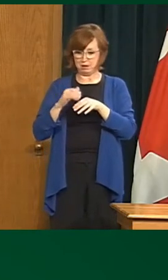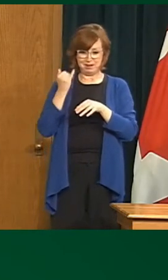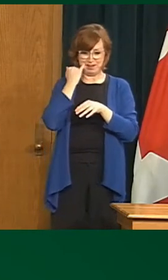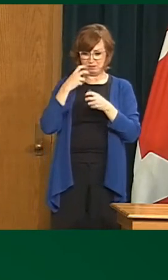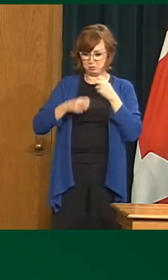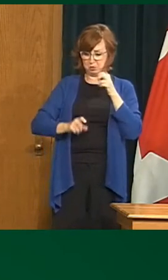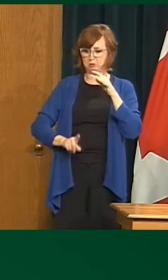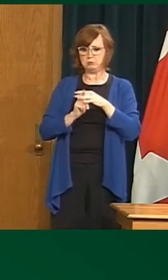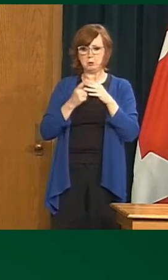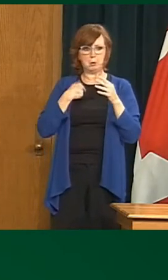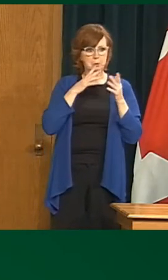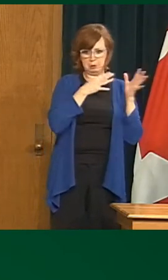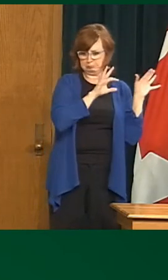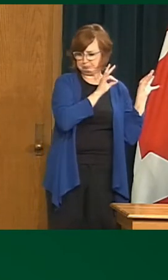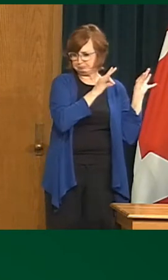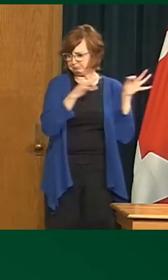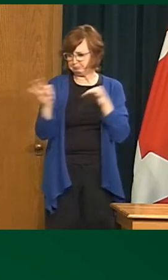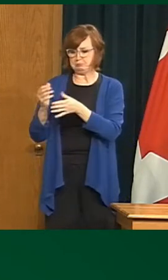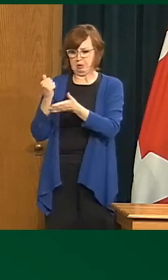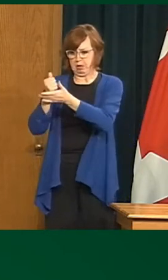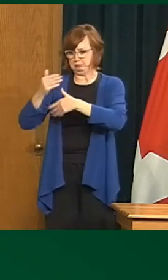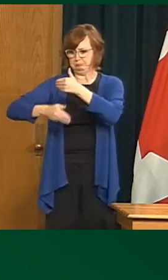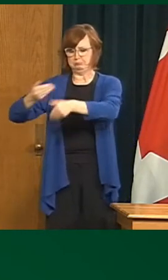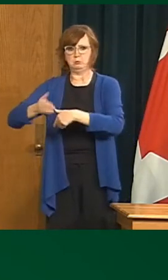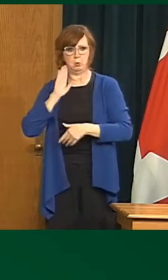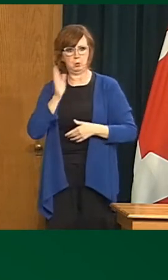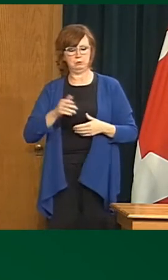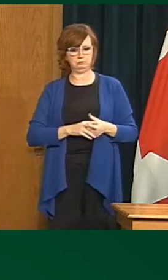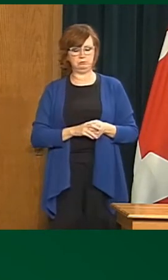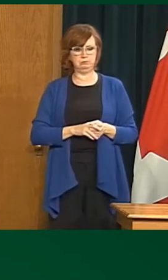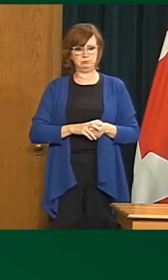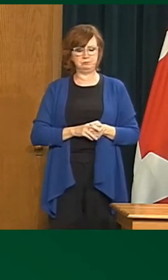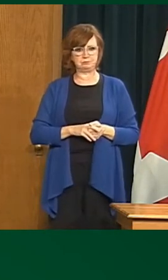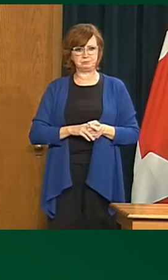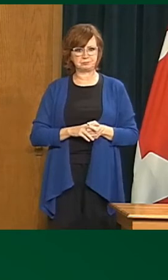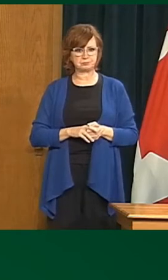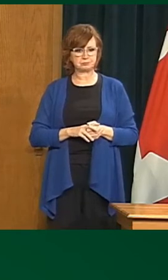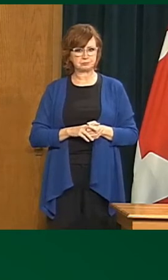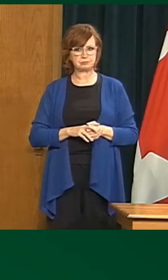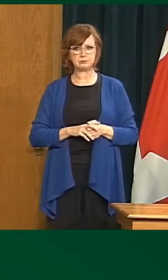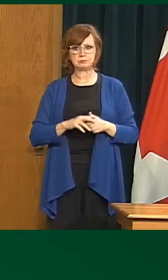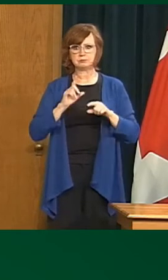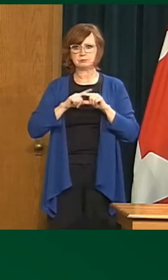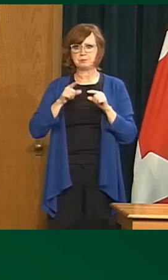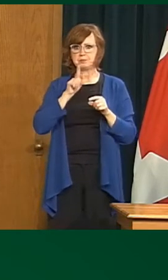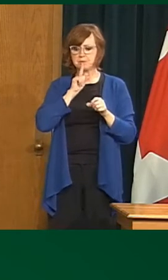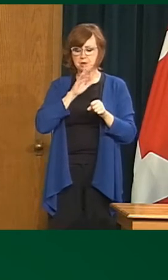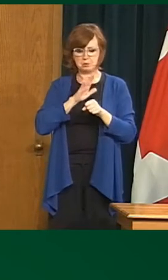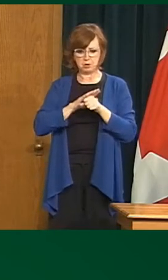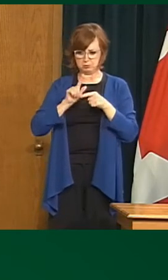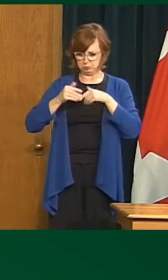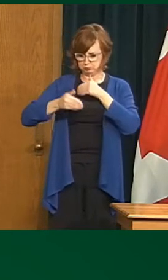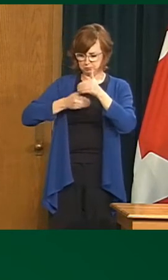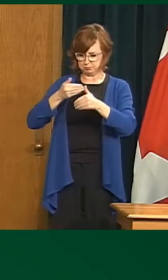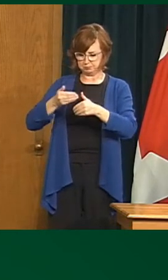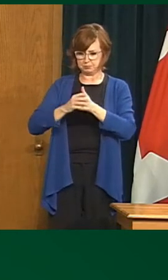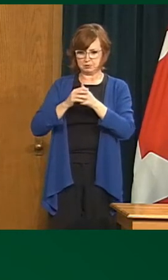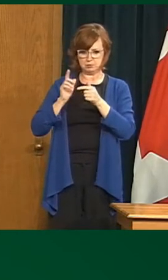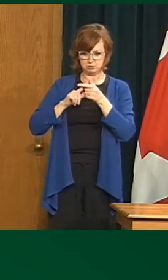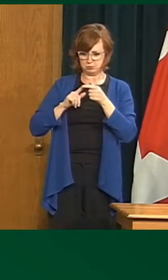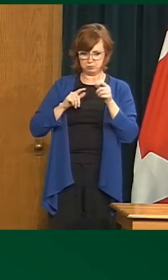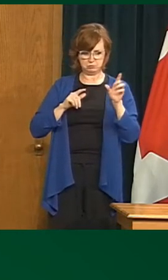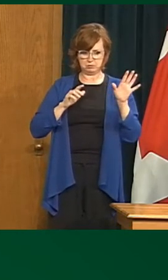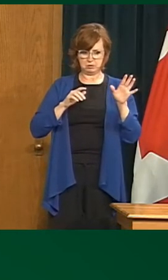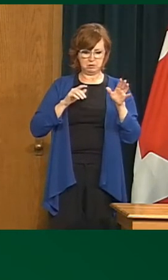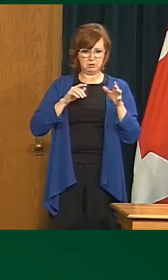next week, we will be using that dimmer switch as we watch what happens across the province with respect to, you know, the mixing of individuals